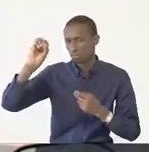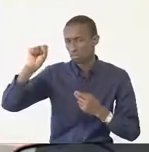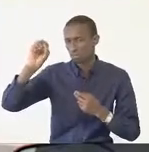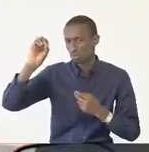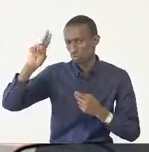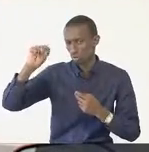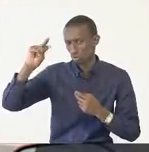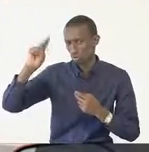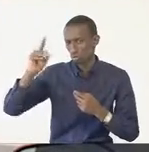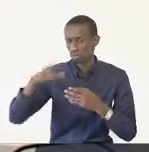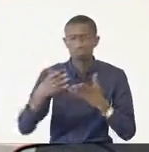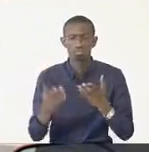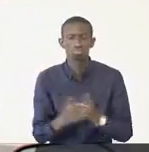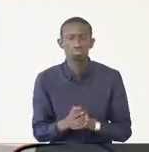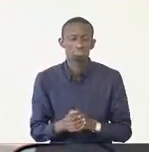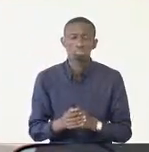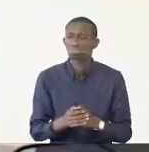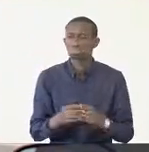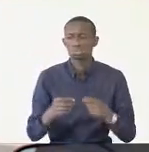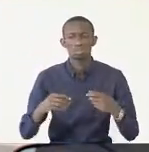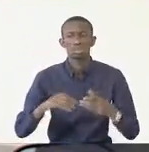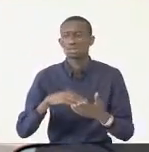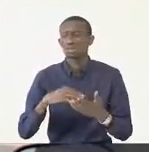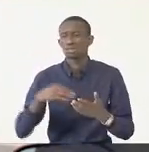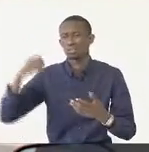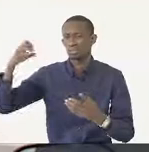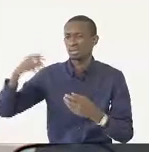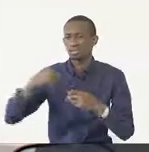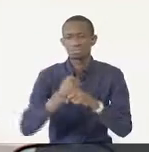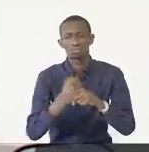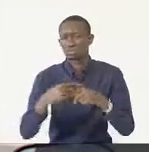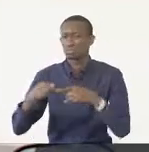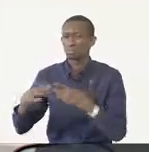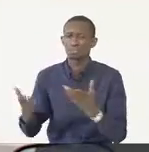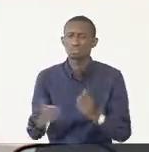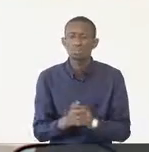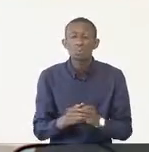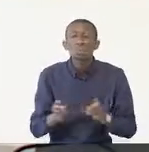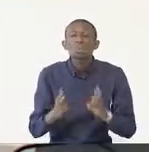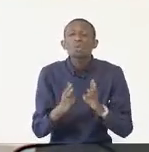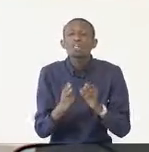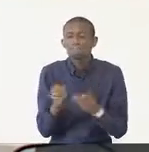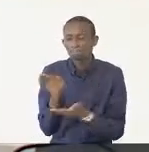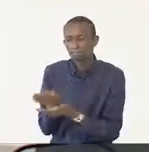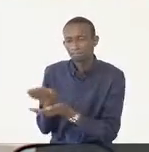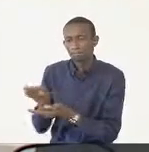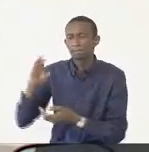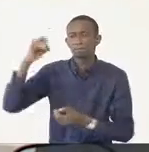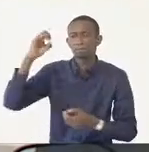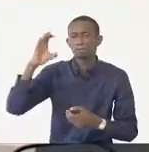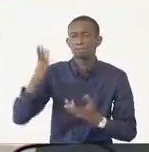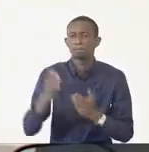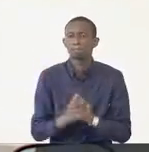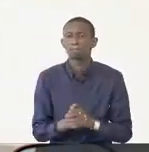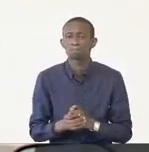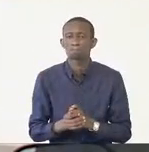the collision, and this makes the conservation of energy that we are saying as the kinetic energy not to be